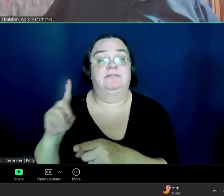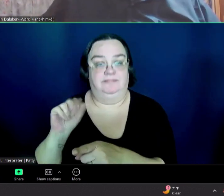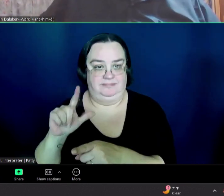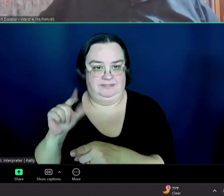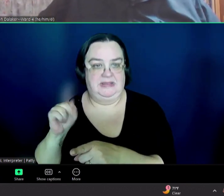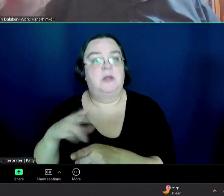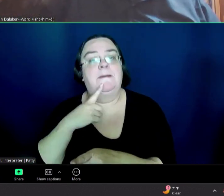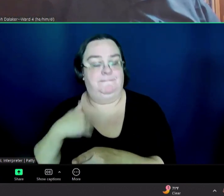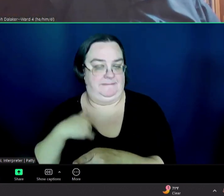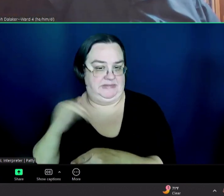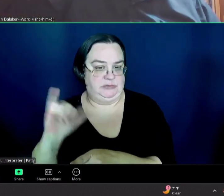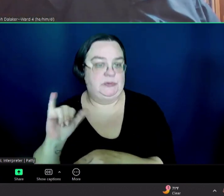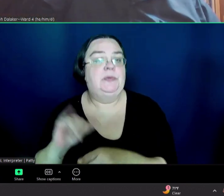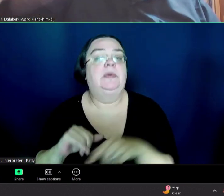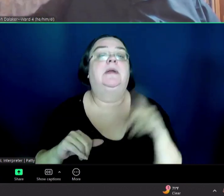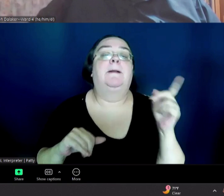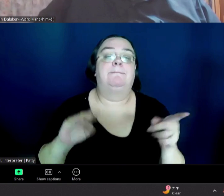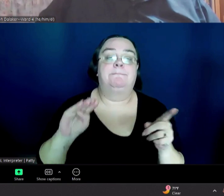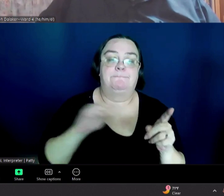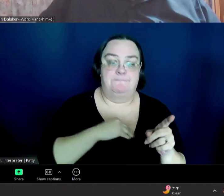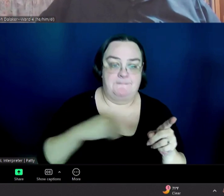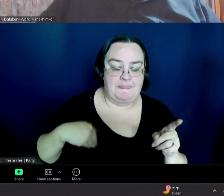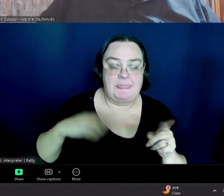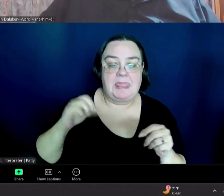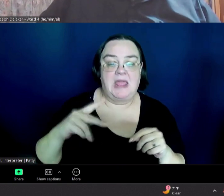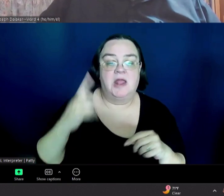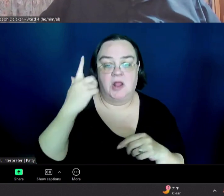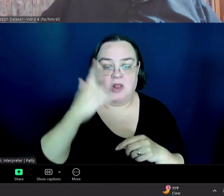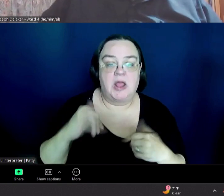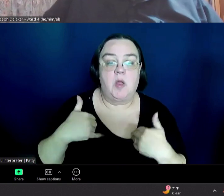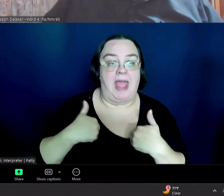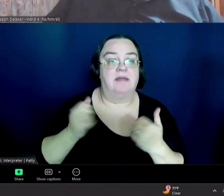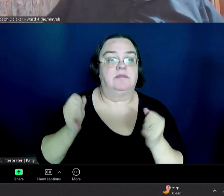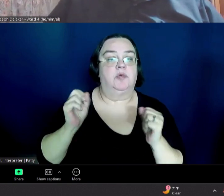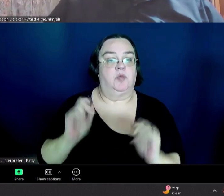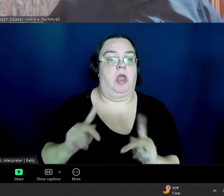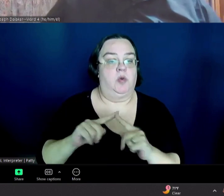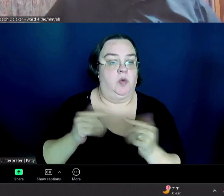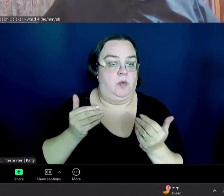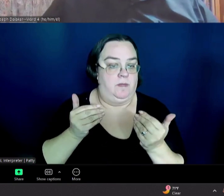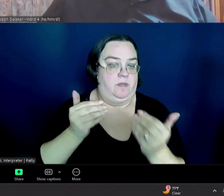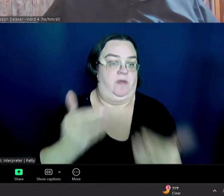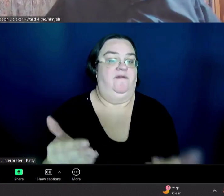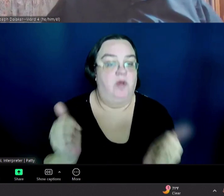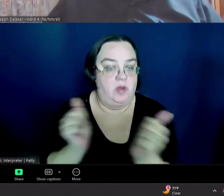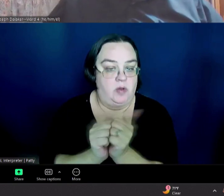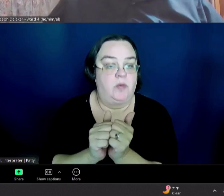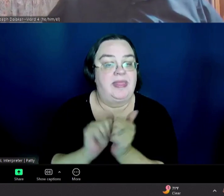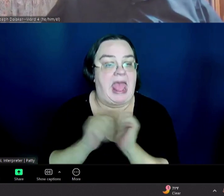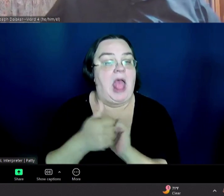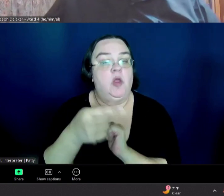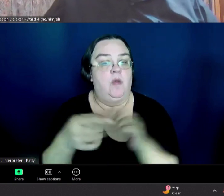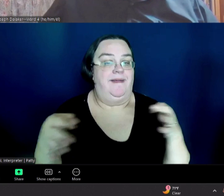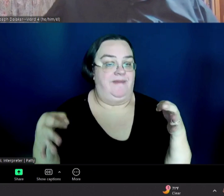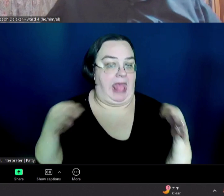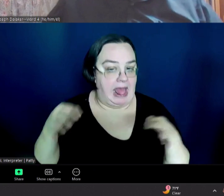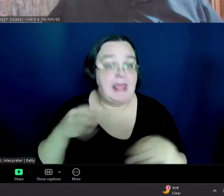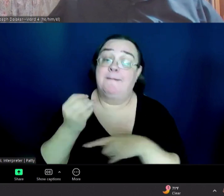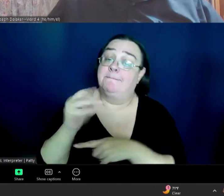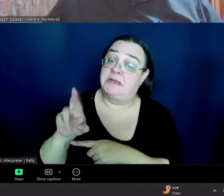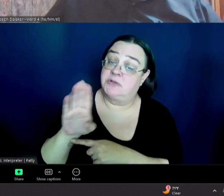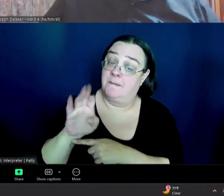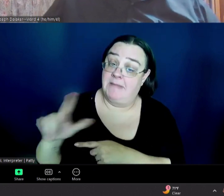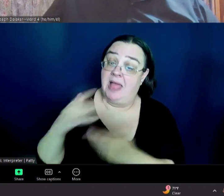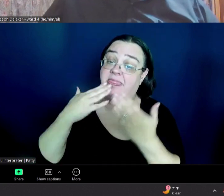we've got consent to move forward with the way you've outlined. Mr. Bell, thank you for bringing forward